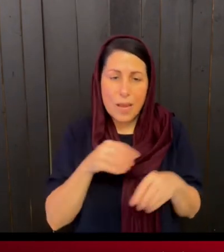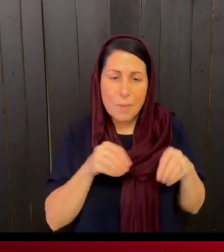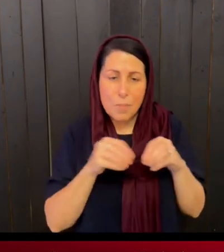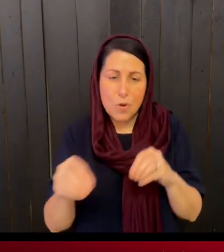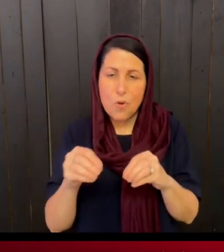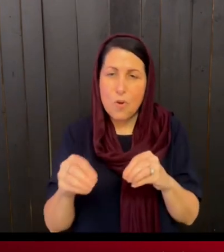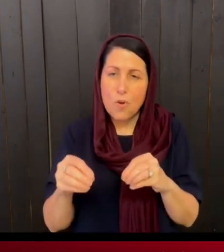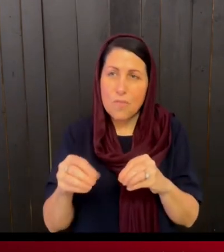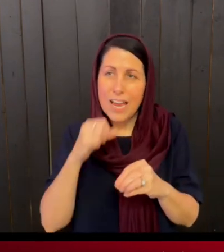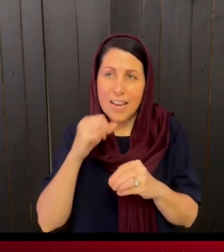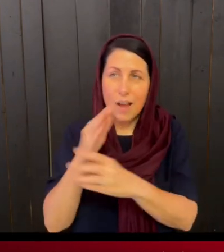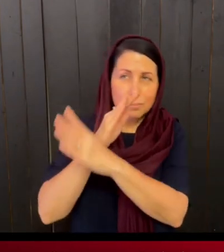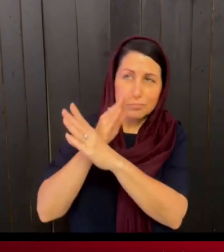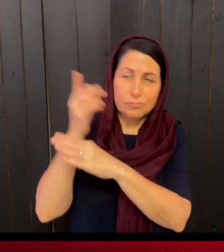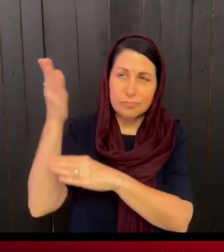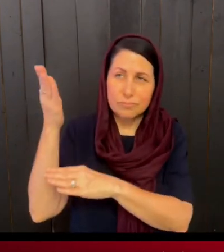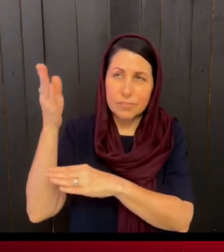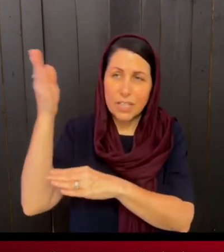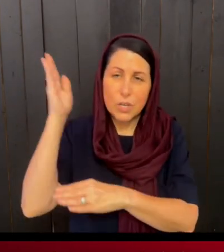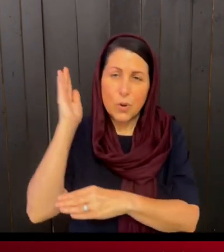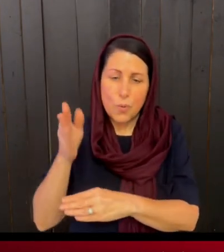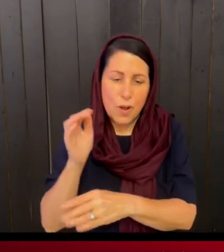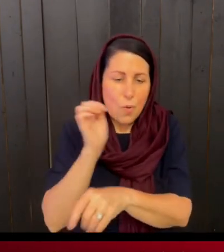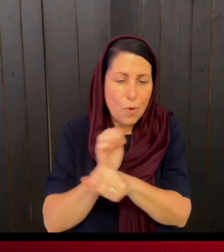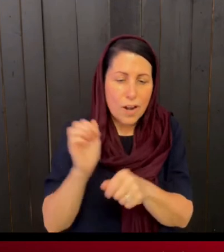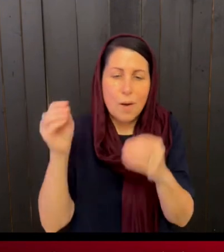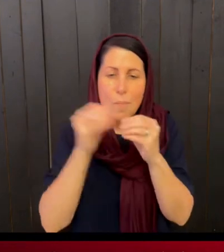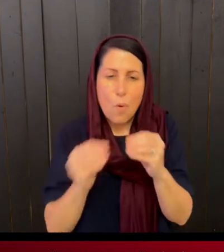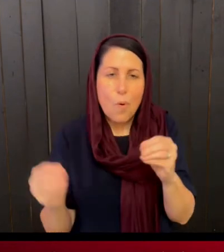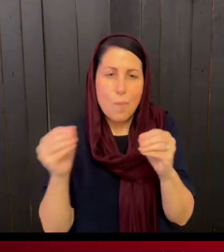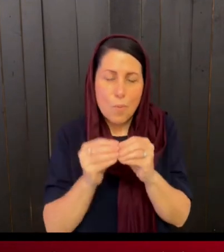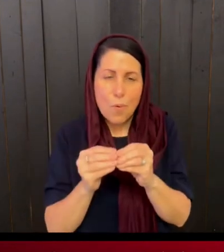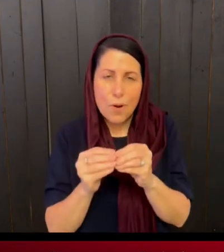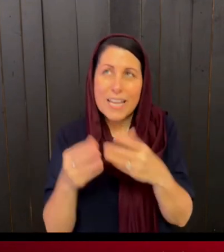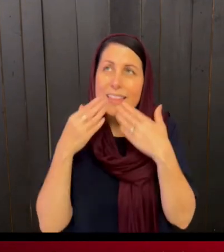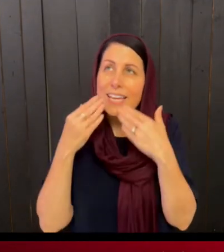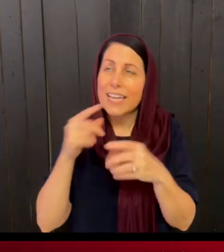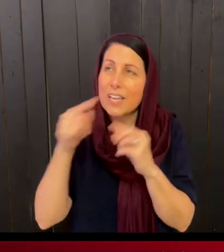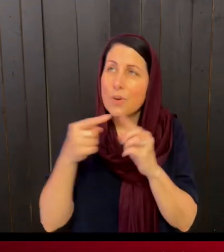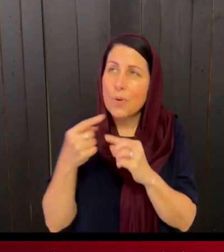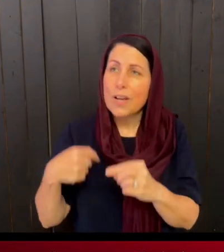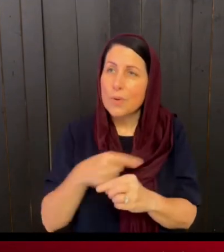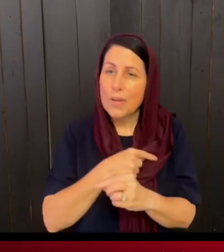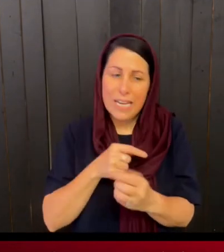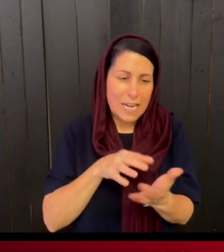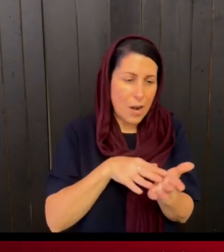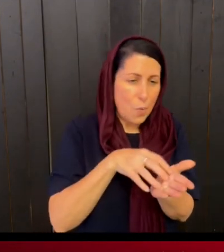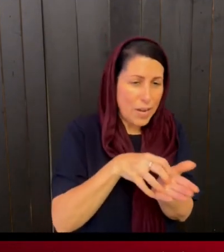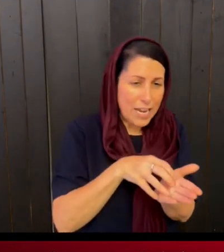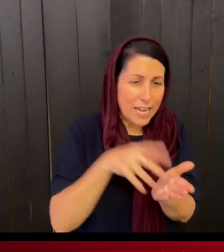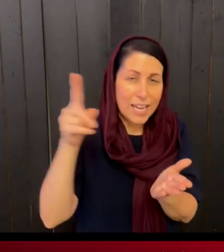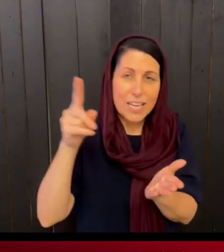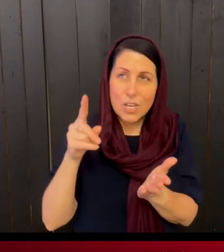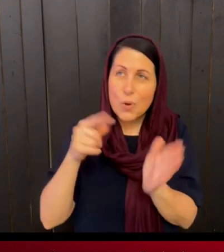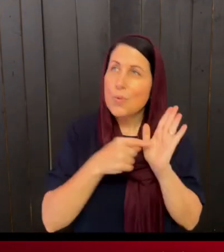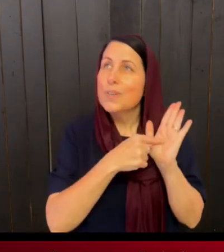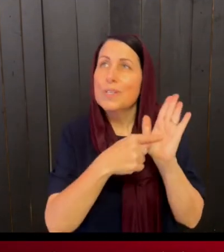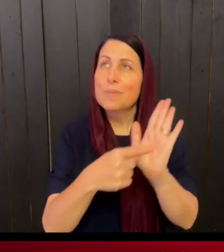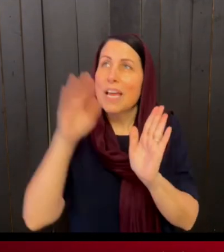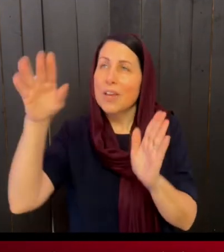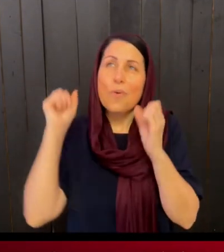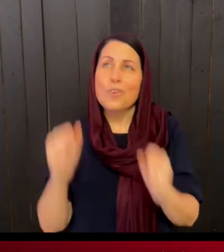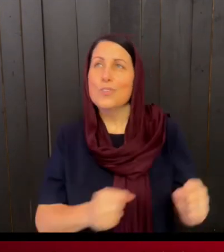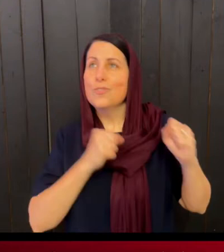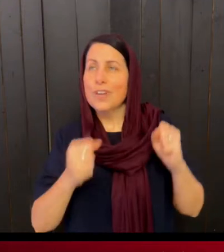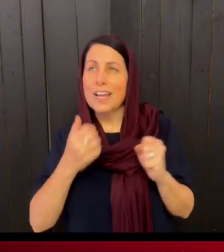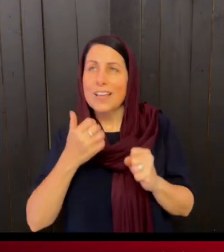will be working in our lives even more and more, Lord God. Thank you that when we are weak, that's when you display your strength the most, Lord